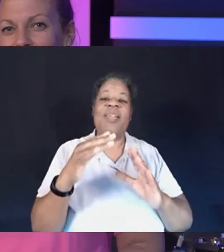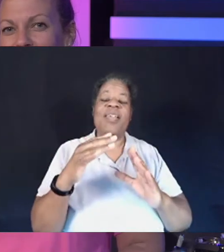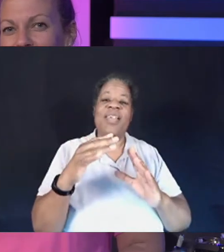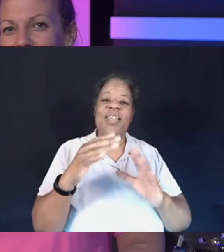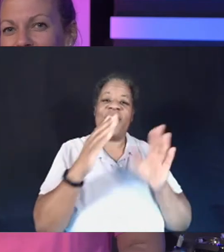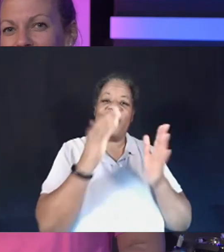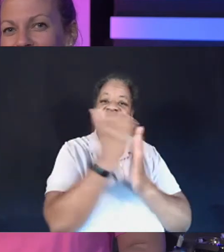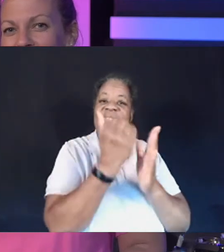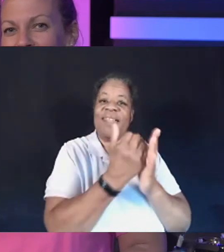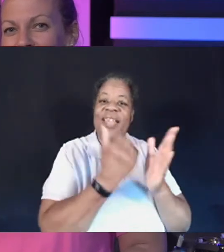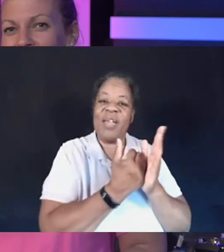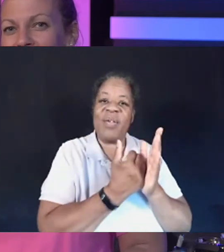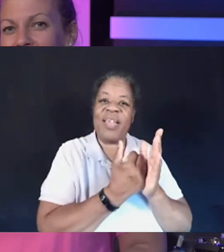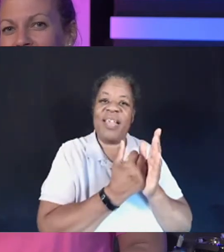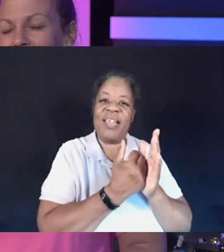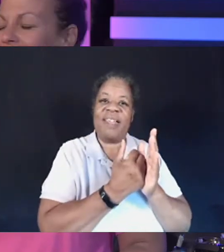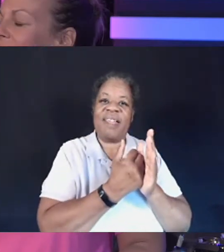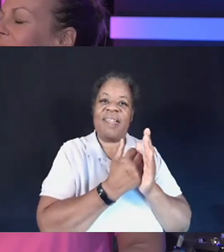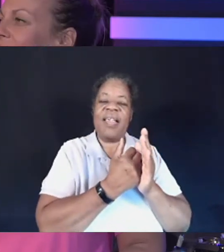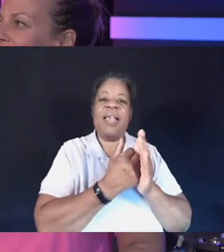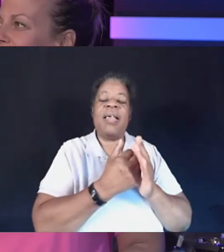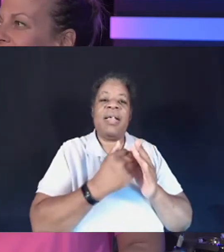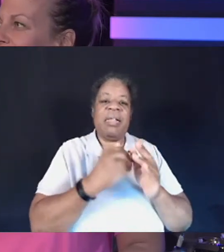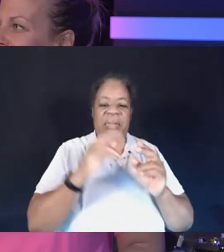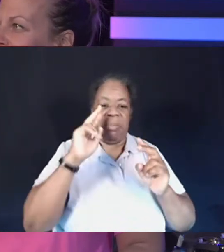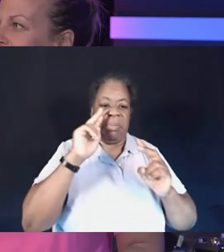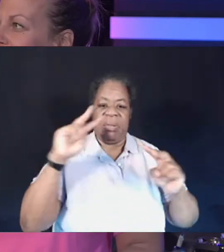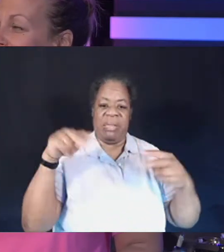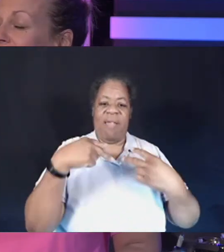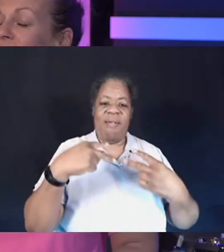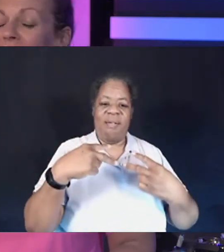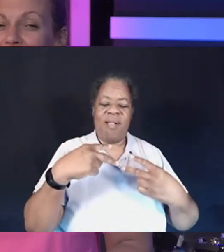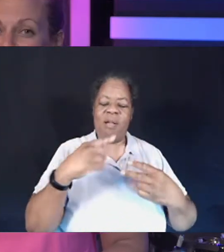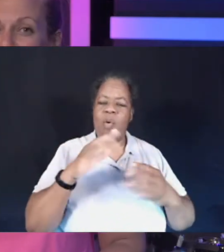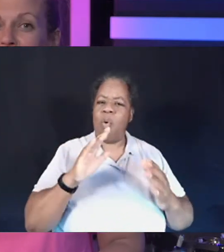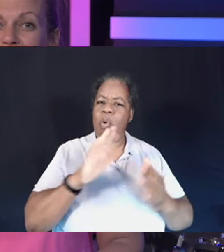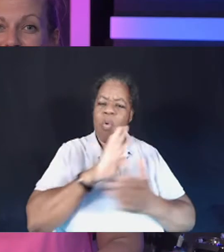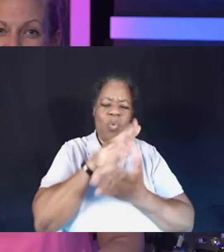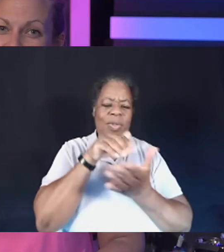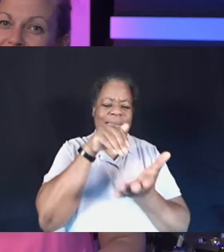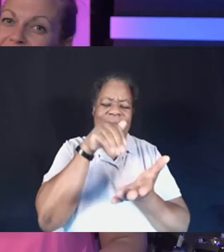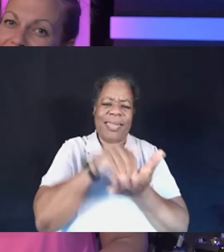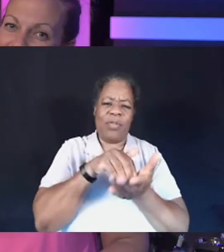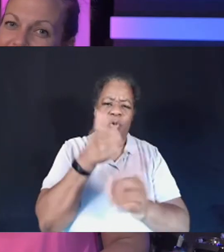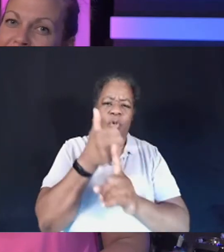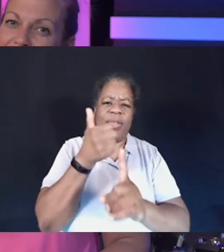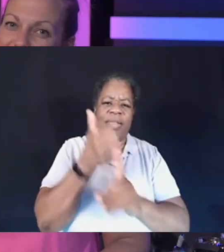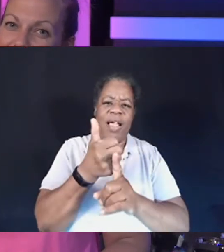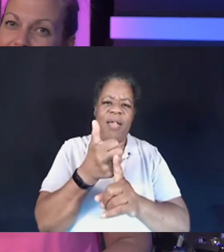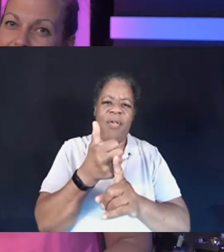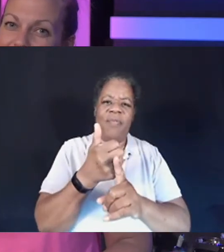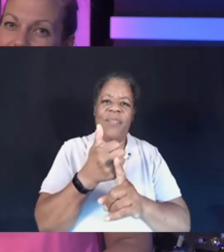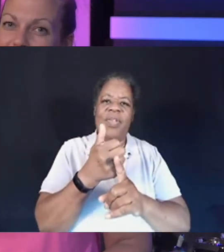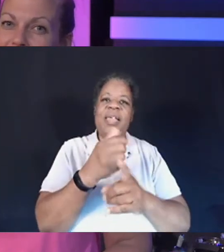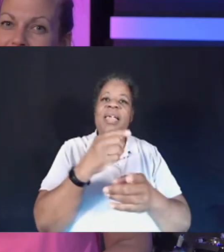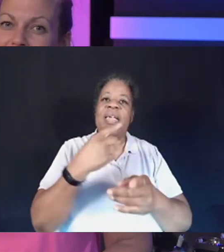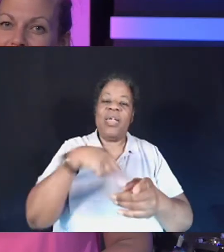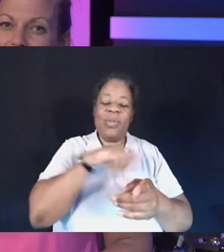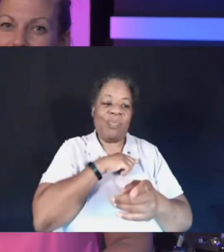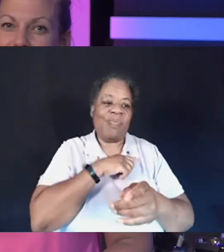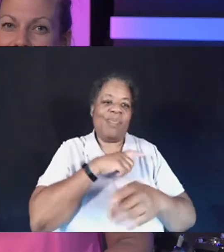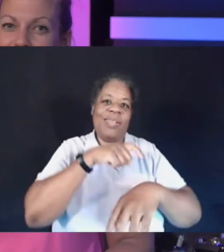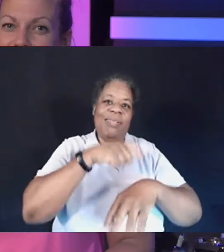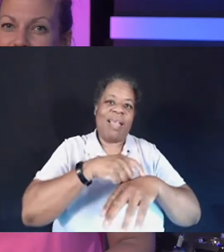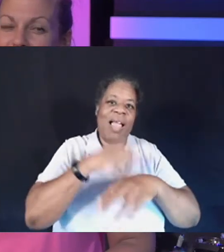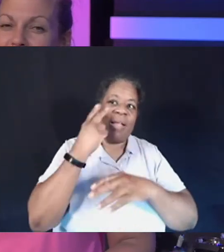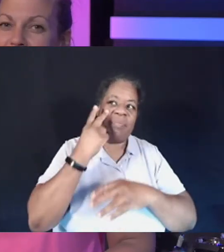Self. Each week, we're going to examine a specific theme that we believe will be helpful to spend time reflecting on. Pastor Adam will be